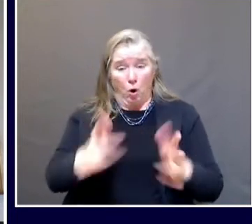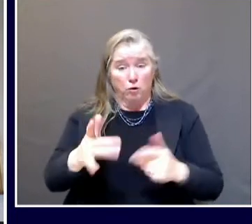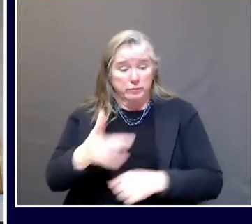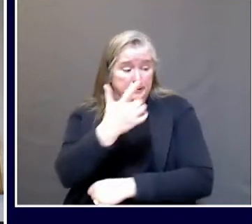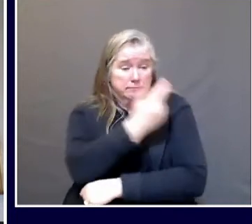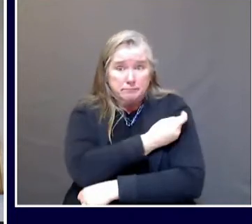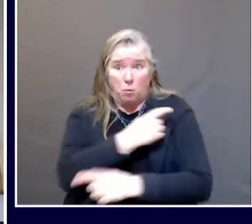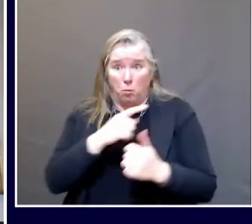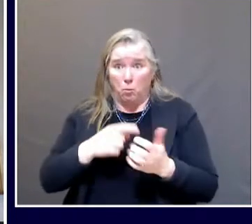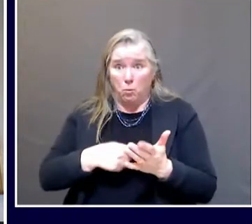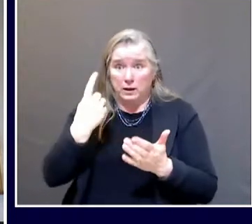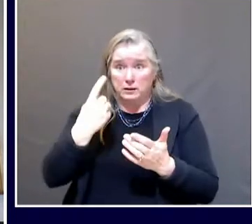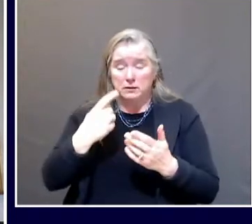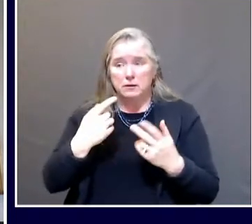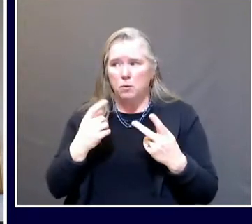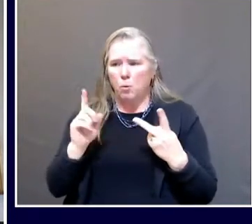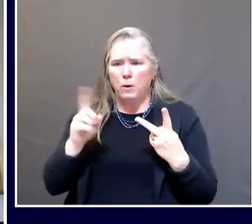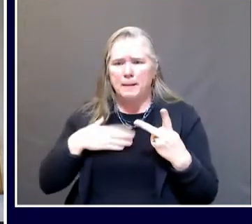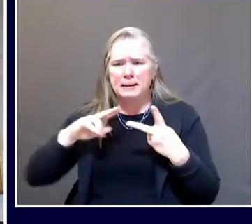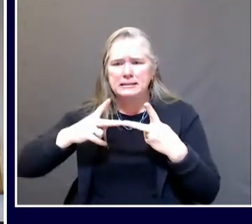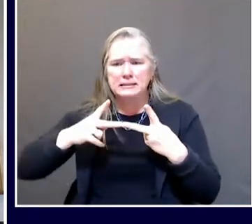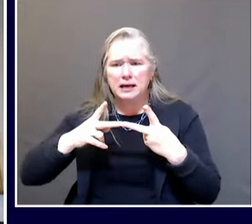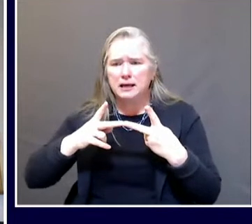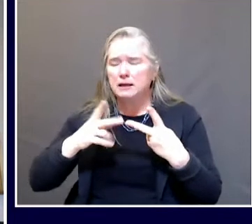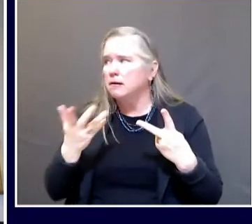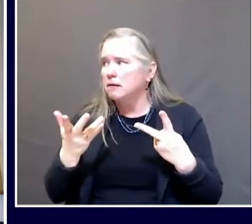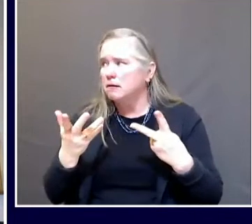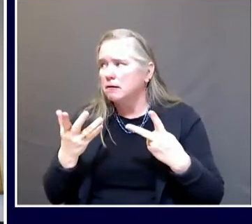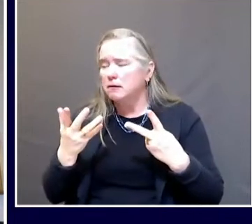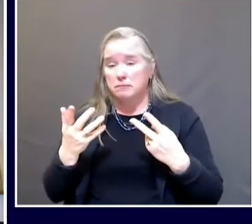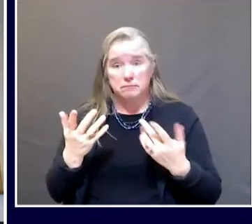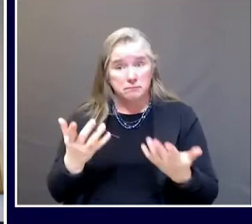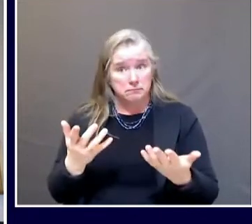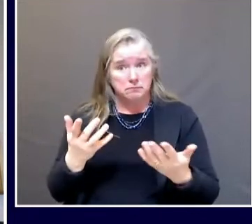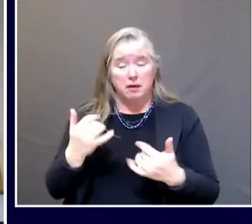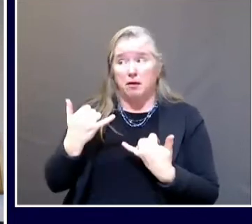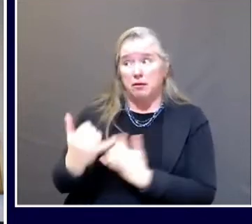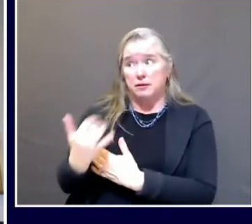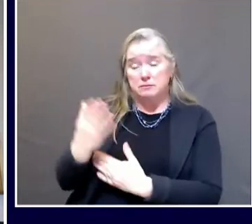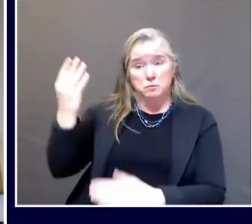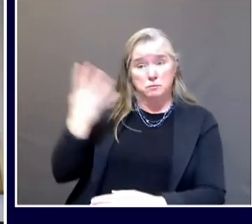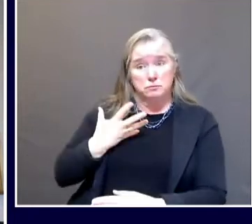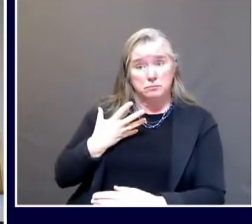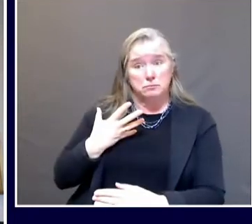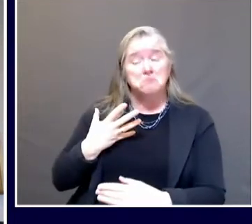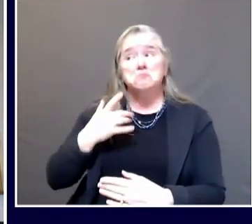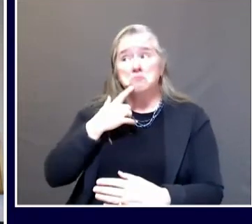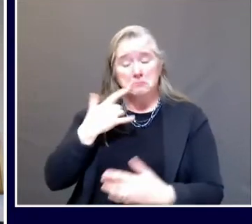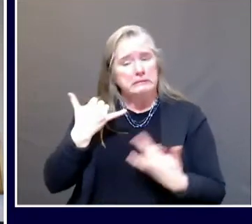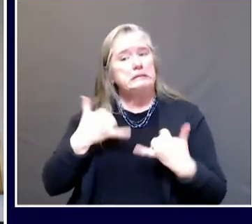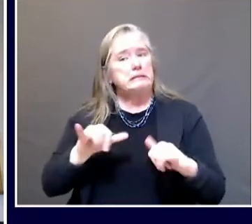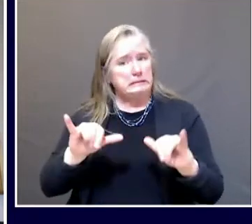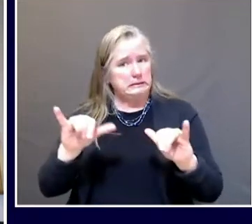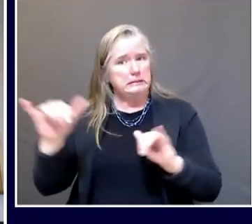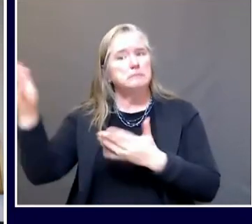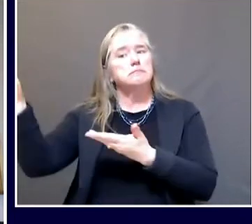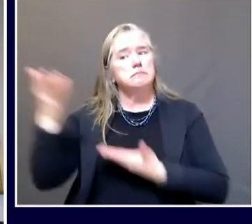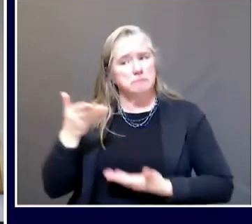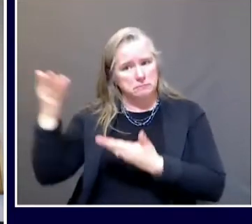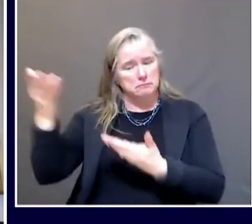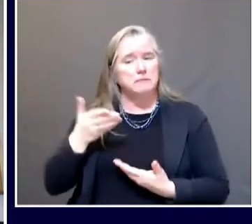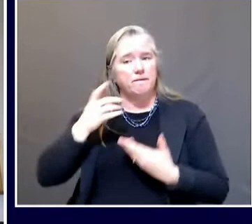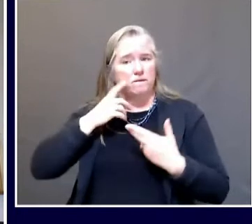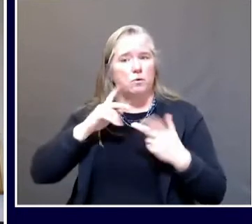dose? Well, based on what I was told this morning, second doses will continue to be delivered to